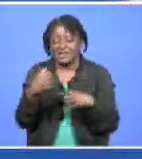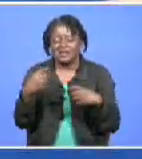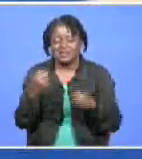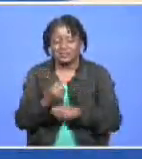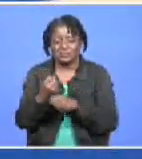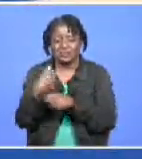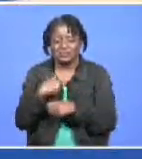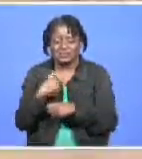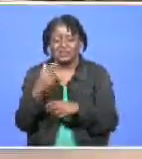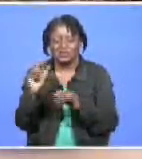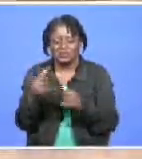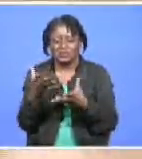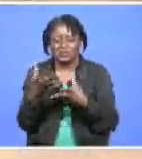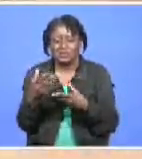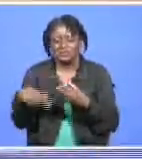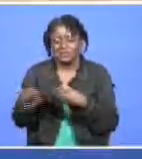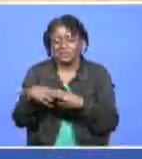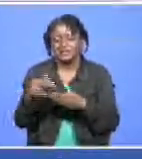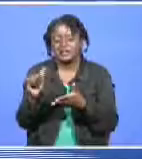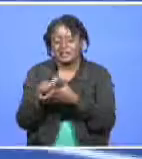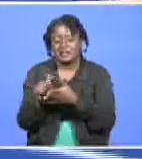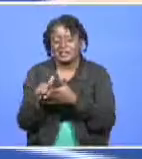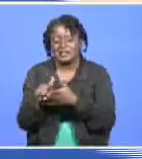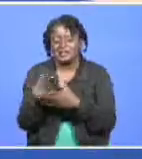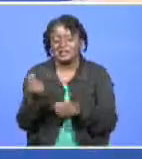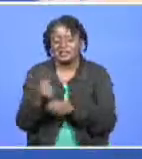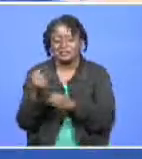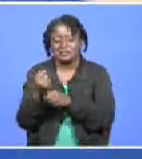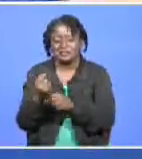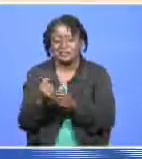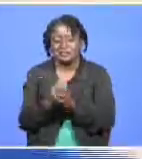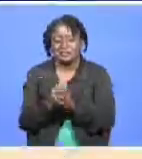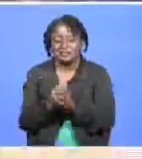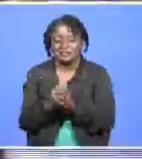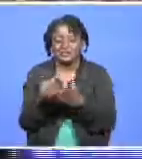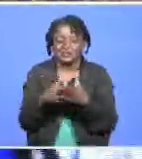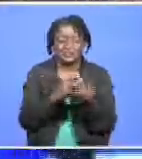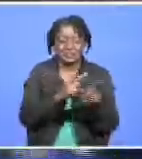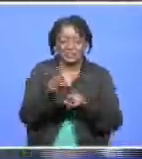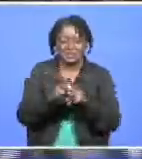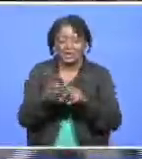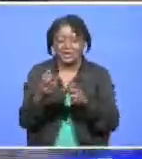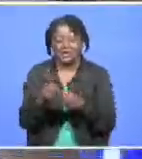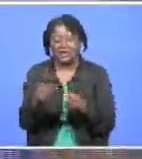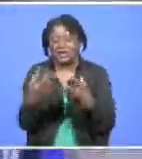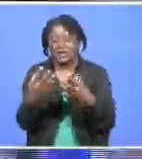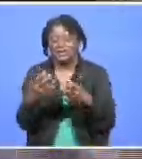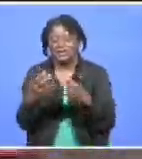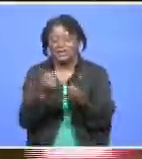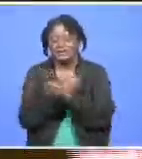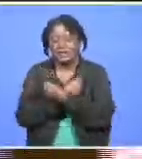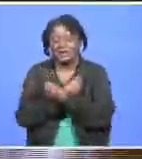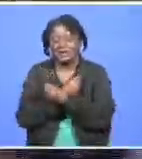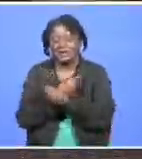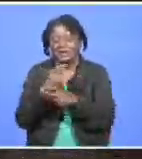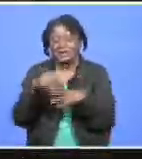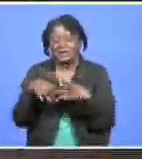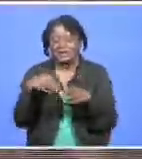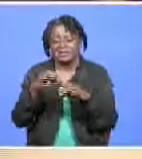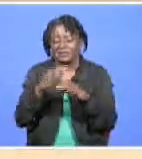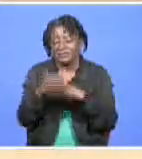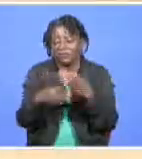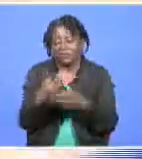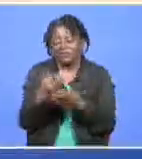return the favor. Now, the new star of the internet also receiving lots of love in the form of financial donations. Bain's GoFundMe to